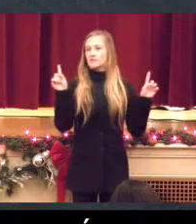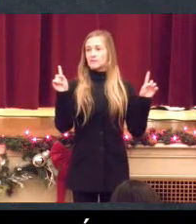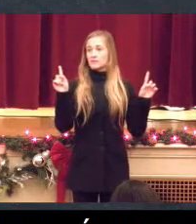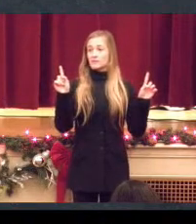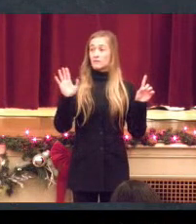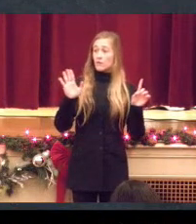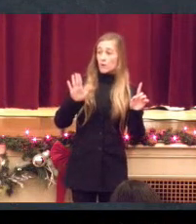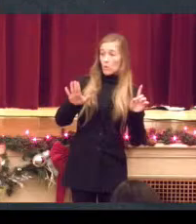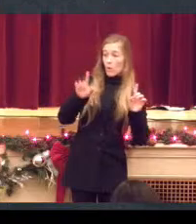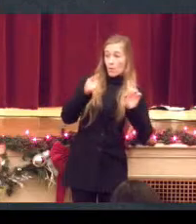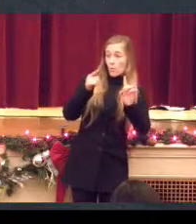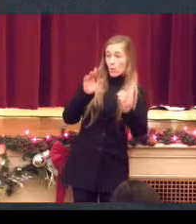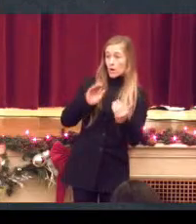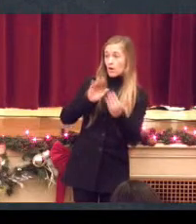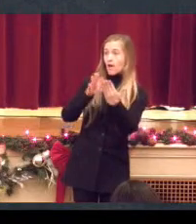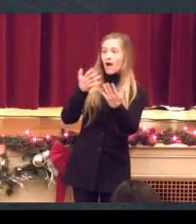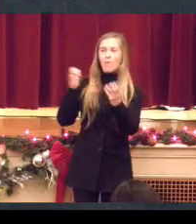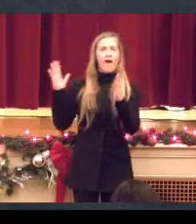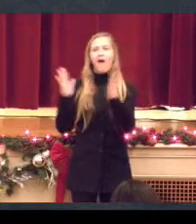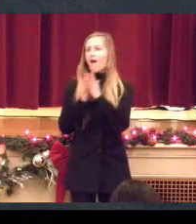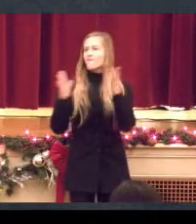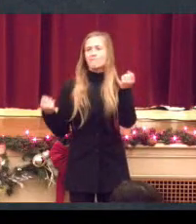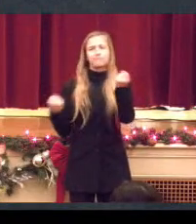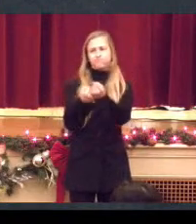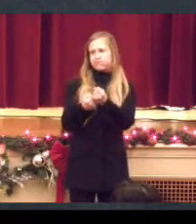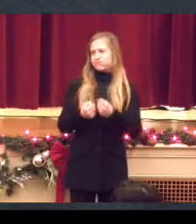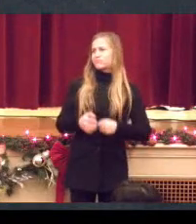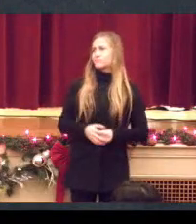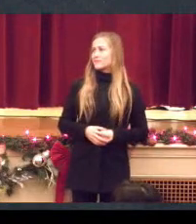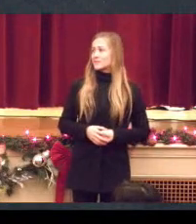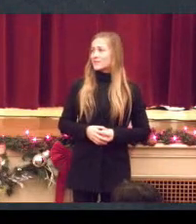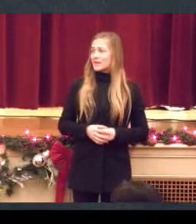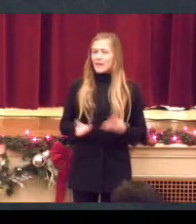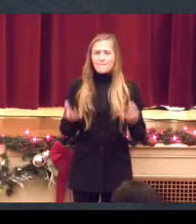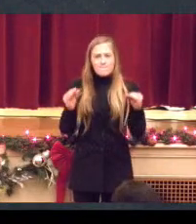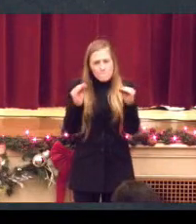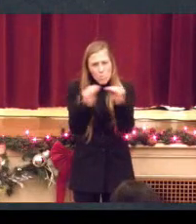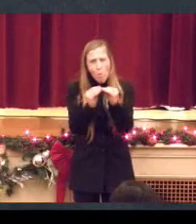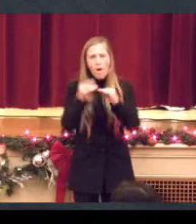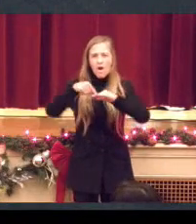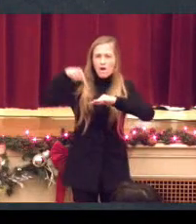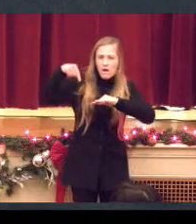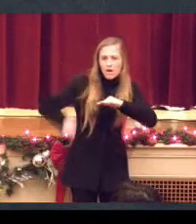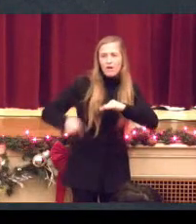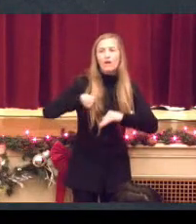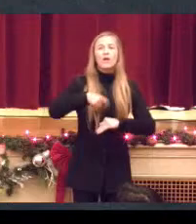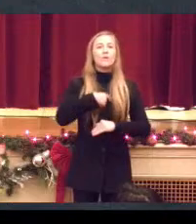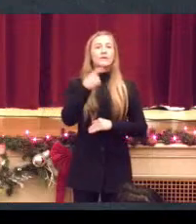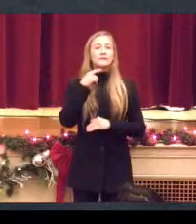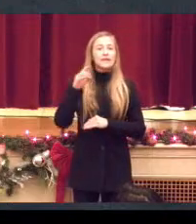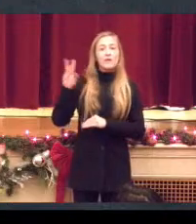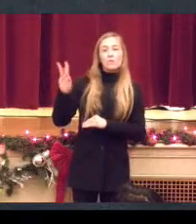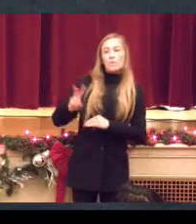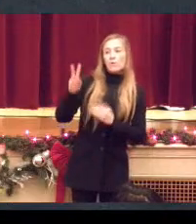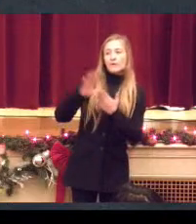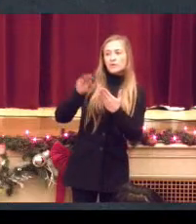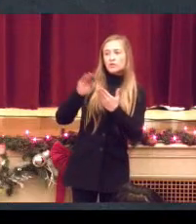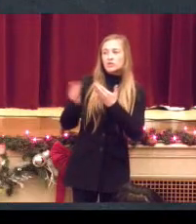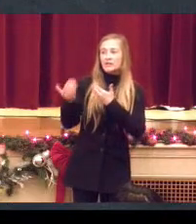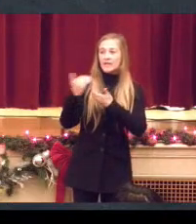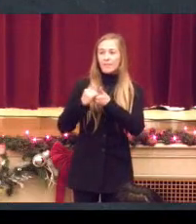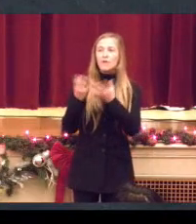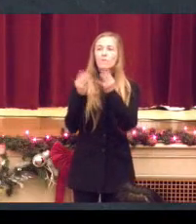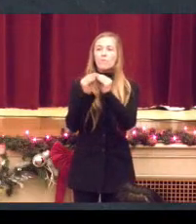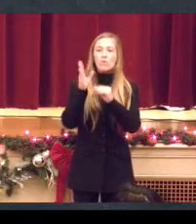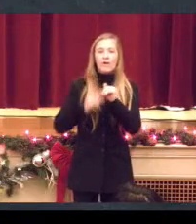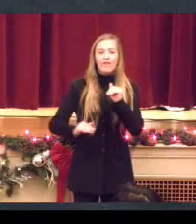wanted to jump up and high-five you. It's more. When we say Wilmington Collaborative, it's going to be more than just